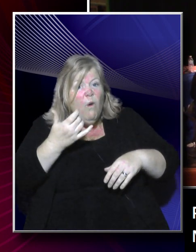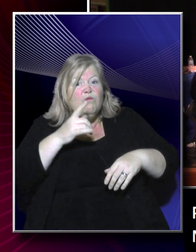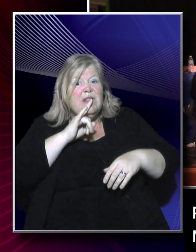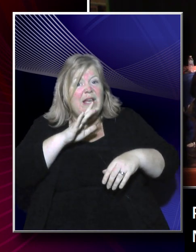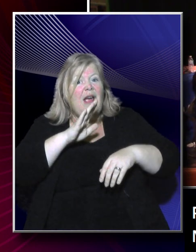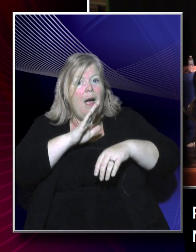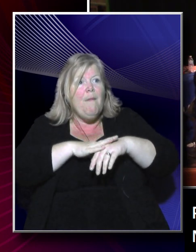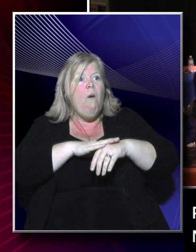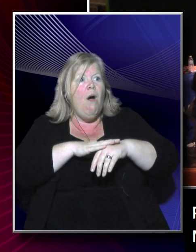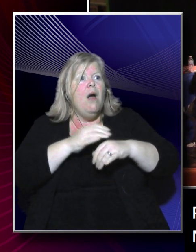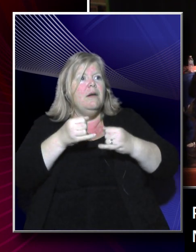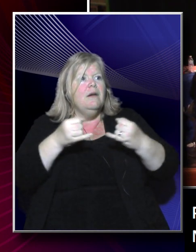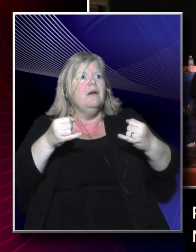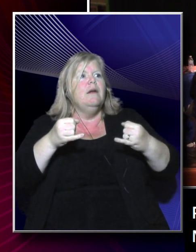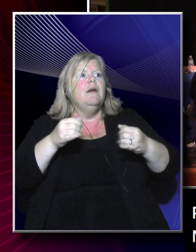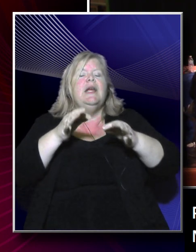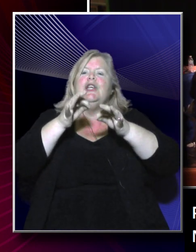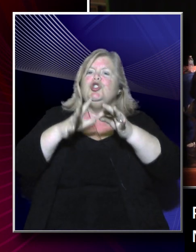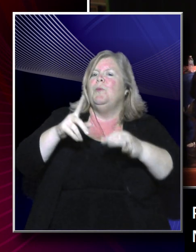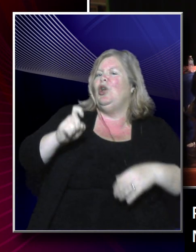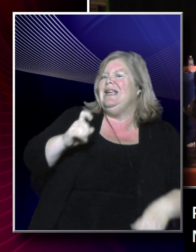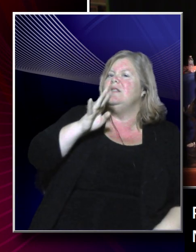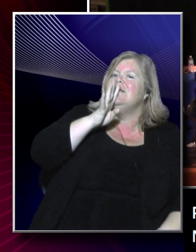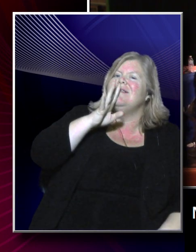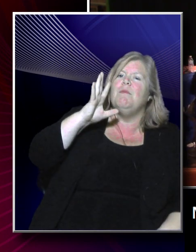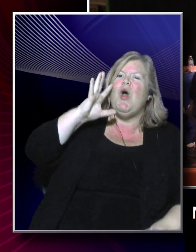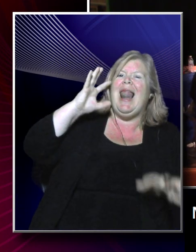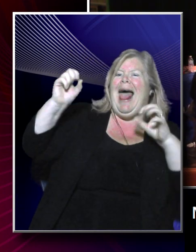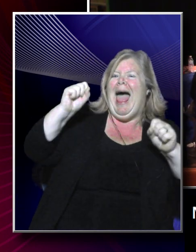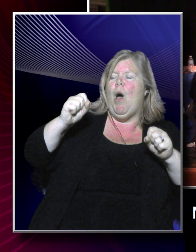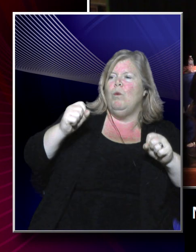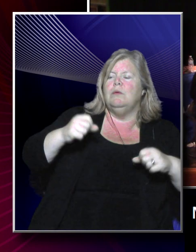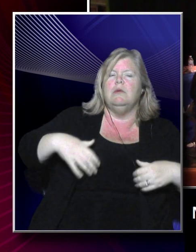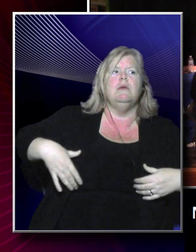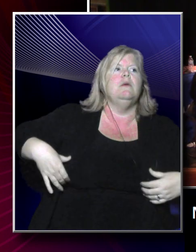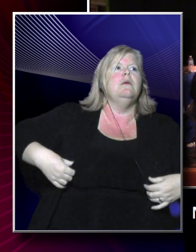think the interpreter needs to say it louder. Yep.